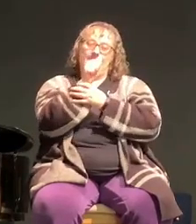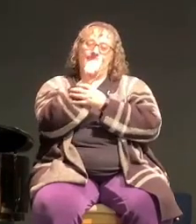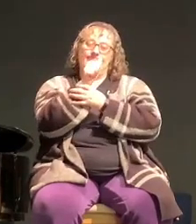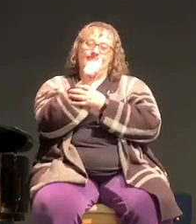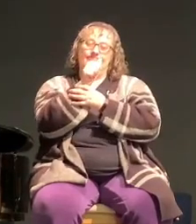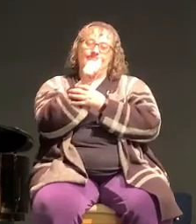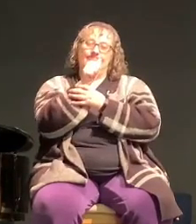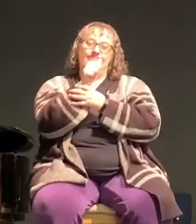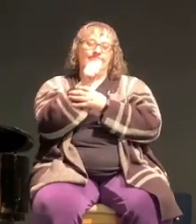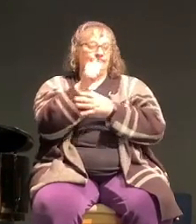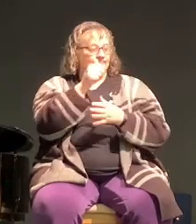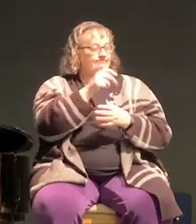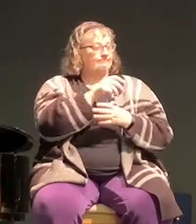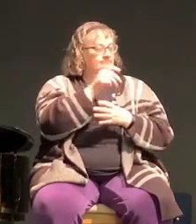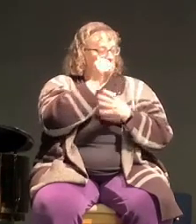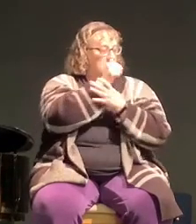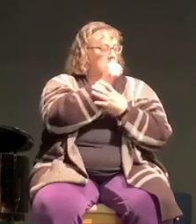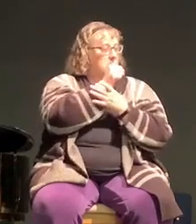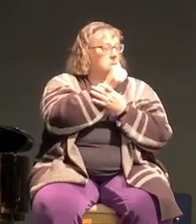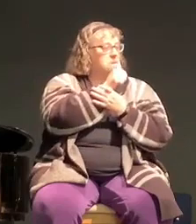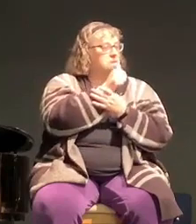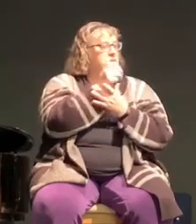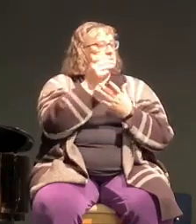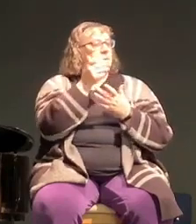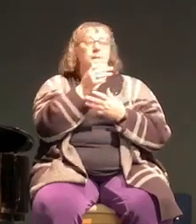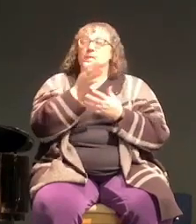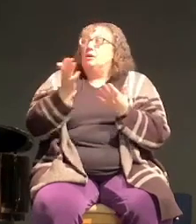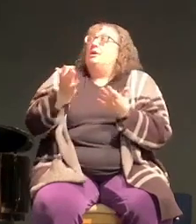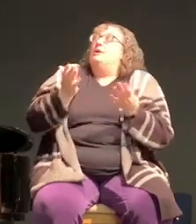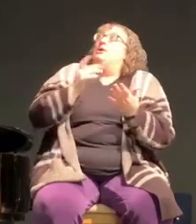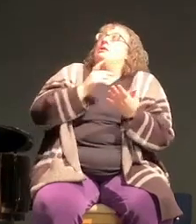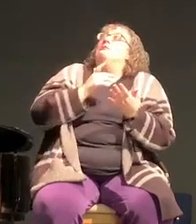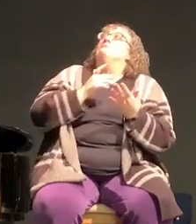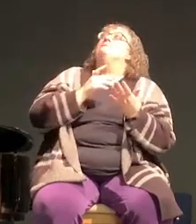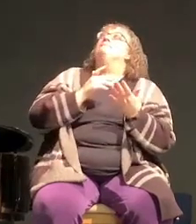to him, Abraham. Here I am, he replied.